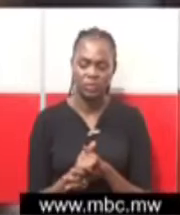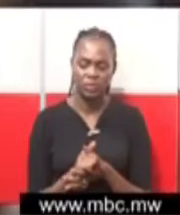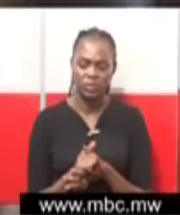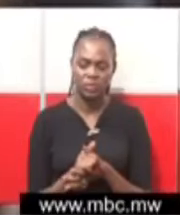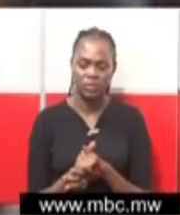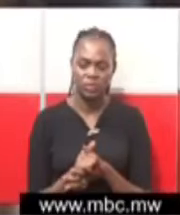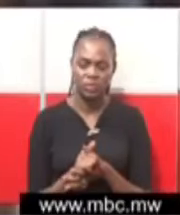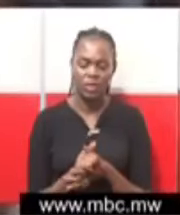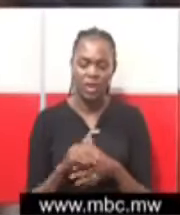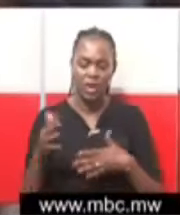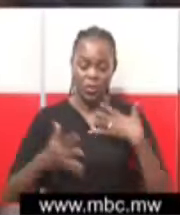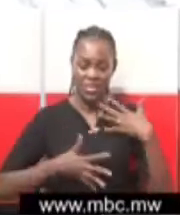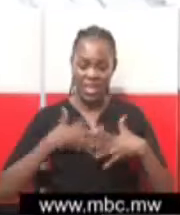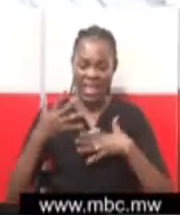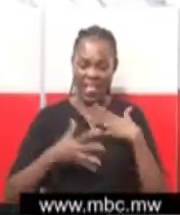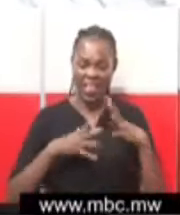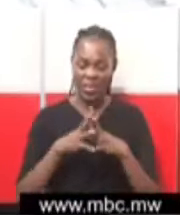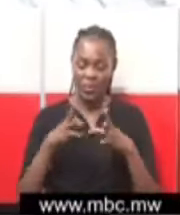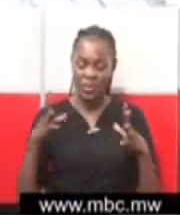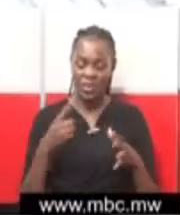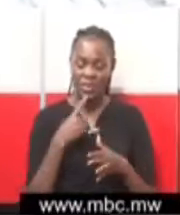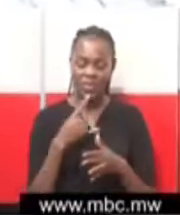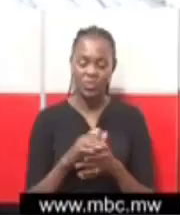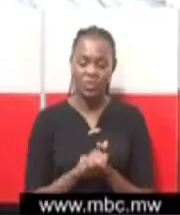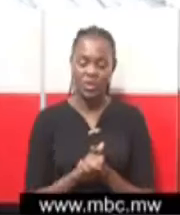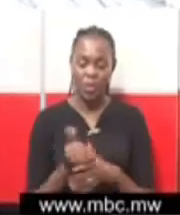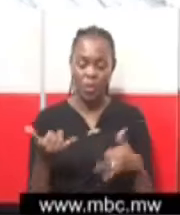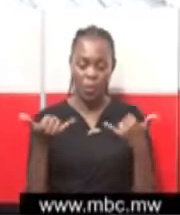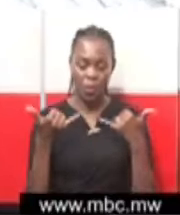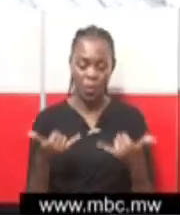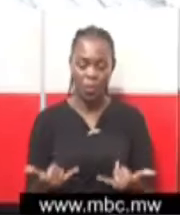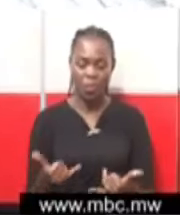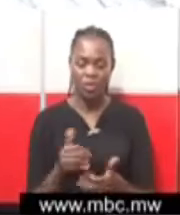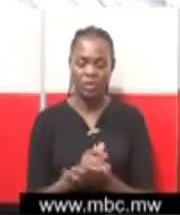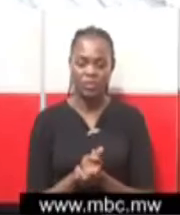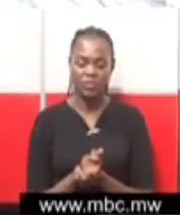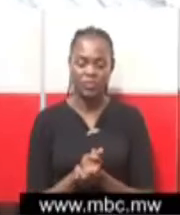And I'm happier that soon we will see